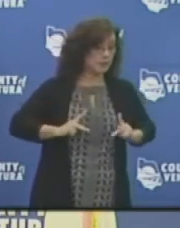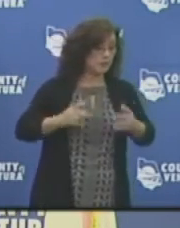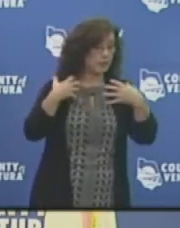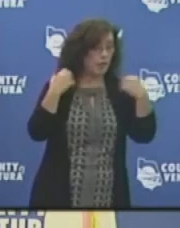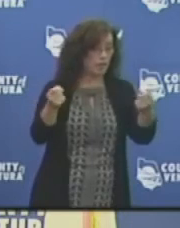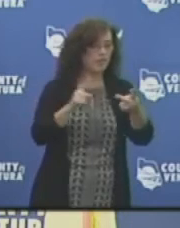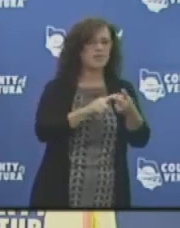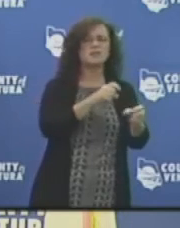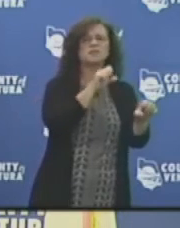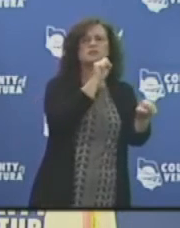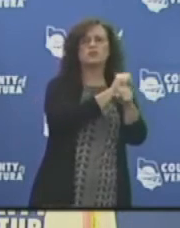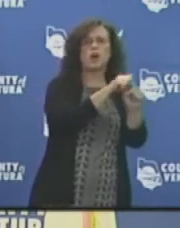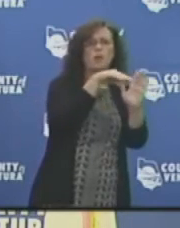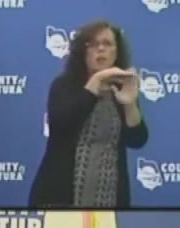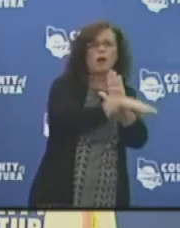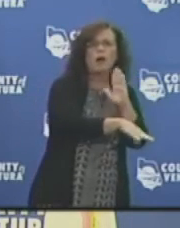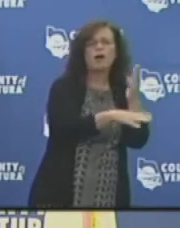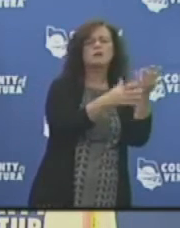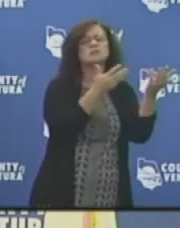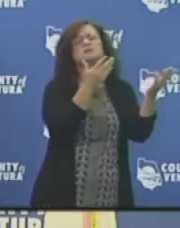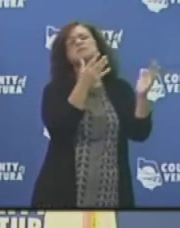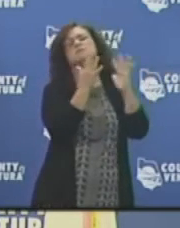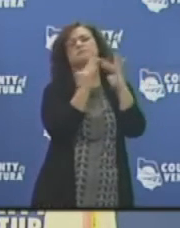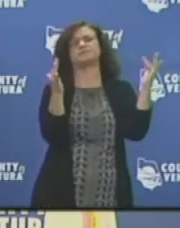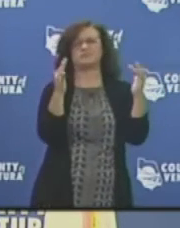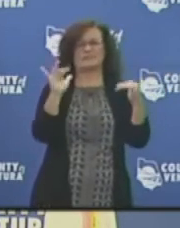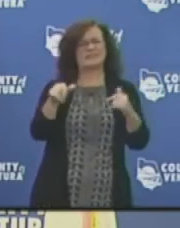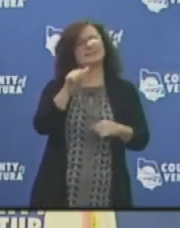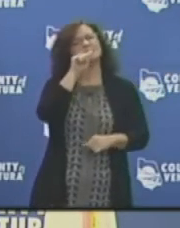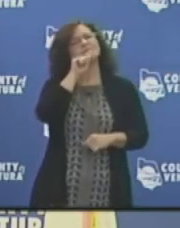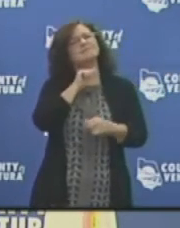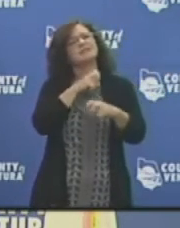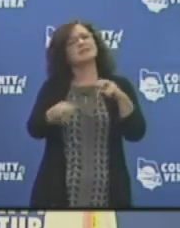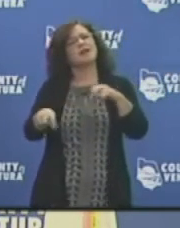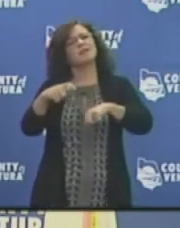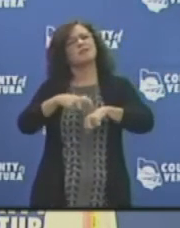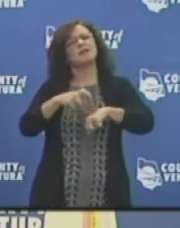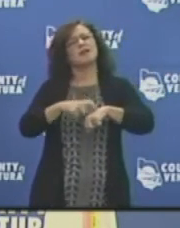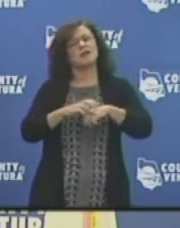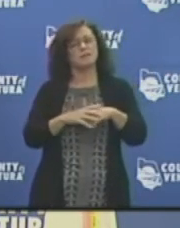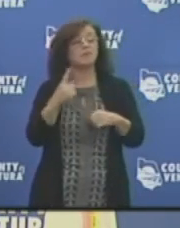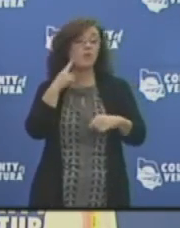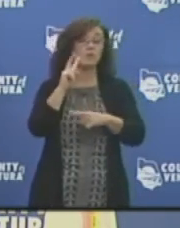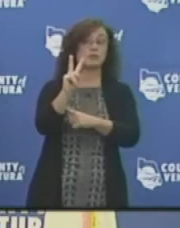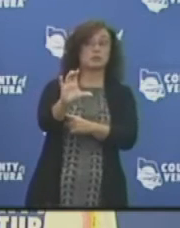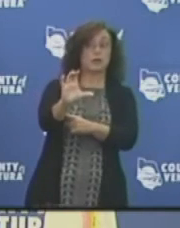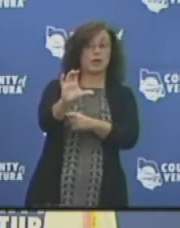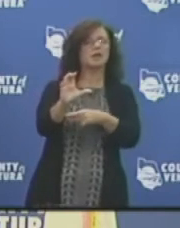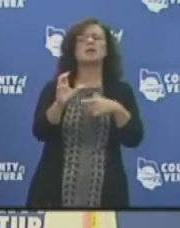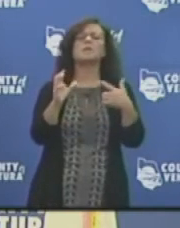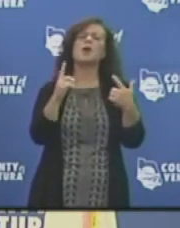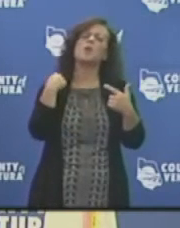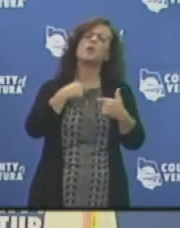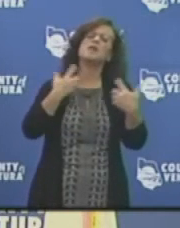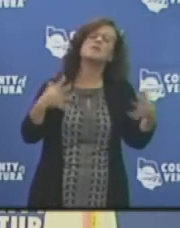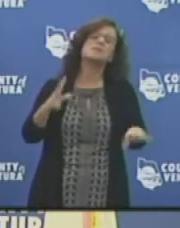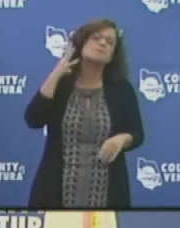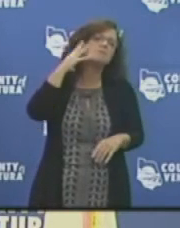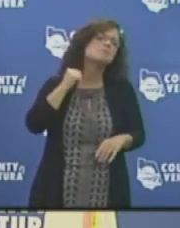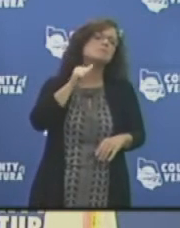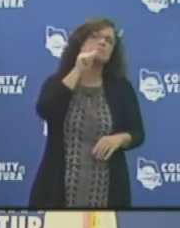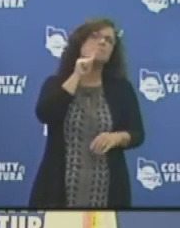just get together. And so this is our time for Ventura County. We've rallied before and we'll rally again. So when we get together